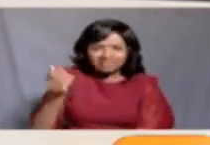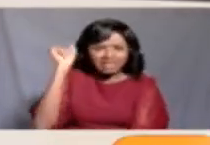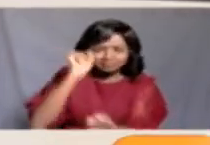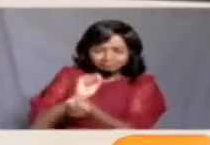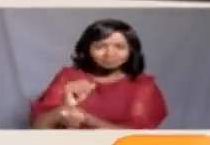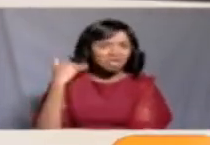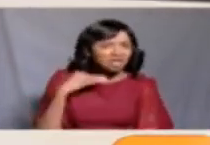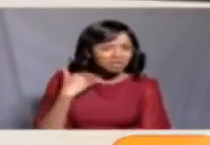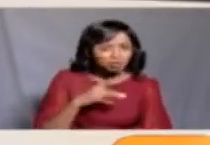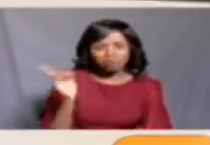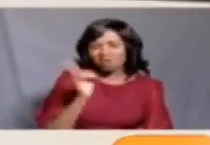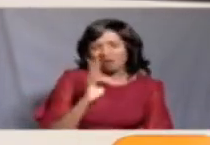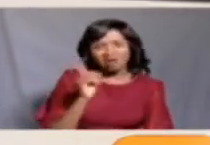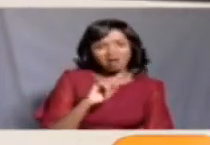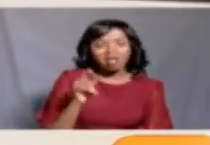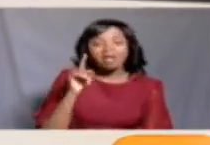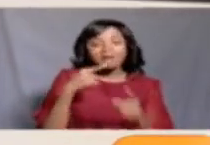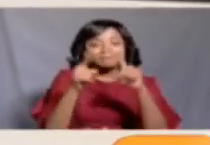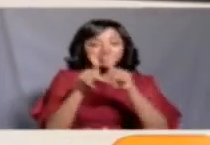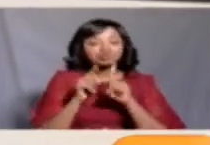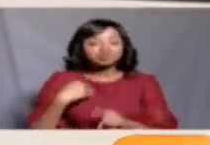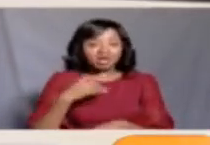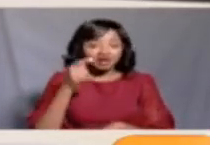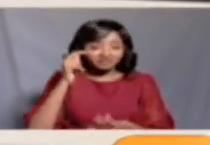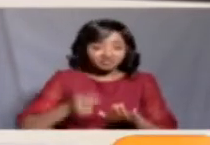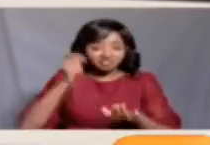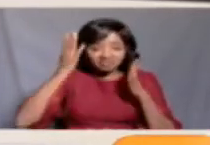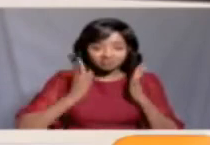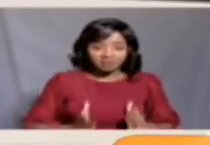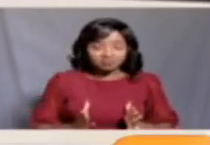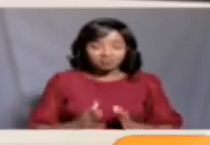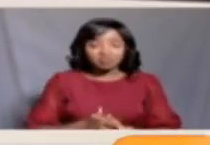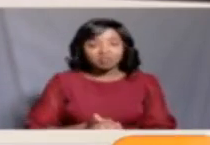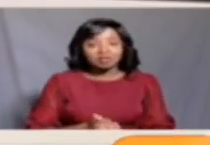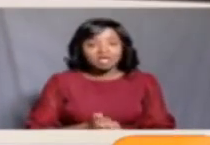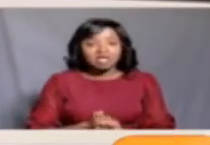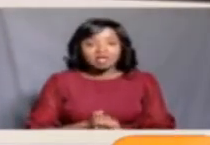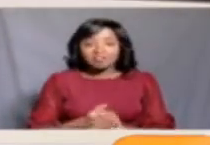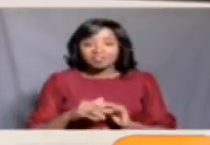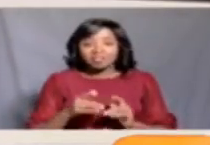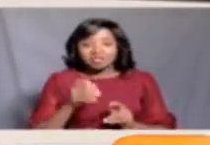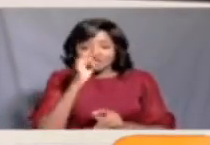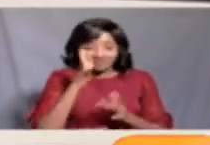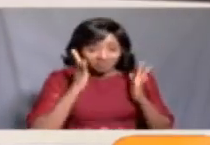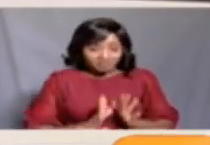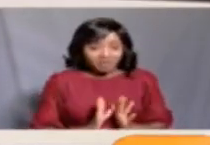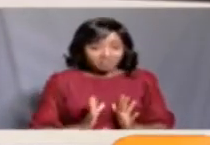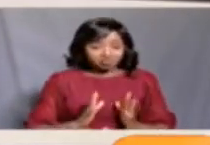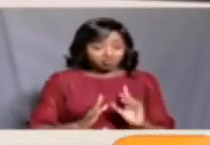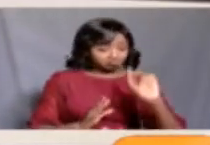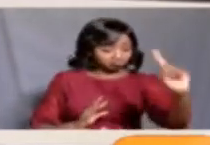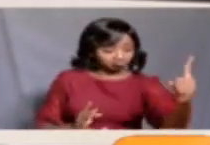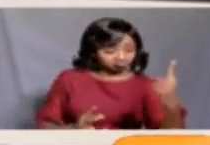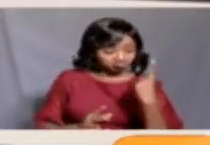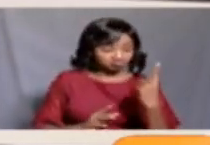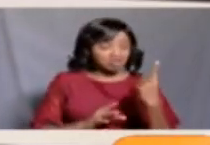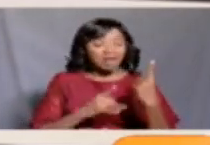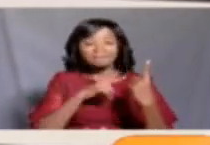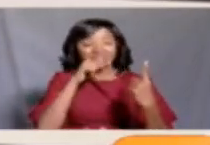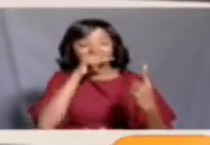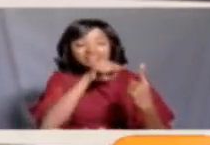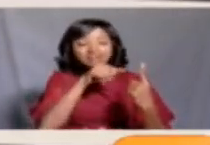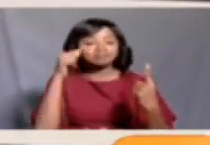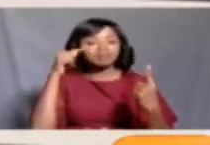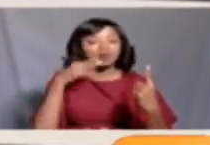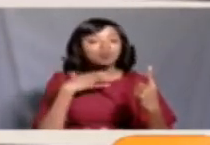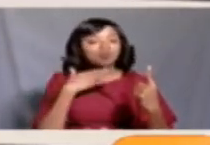thinking magistrates and judges who have gotten to the practice now that I like, where if somebody appears in front of them because of that, what they do